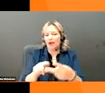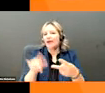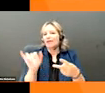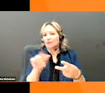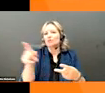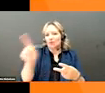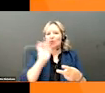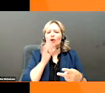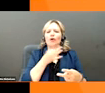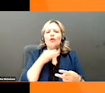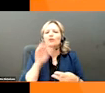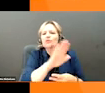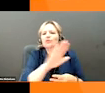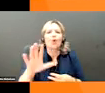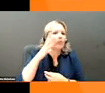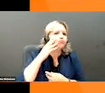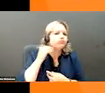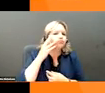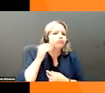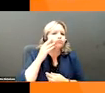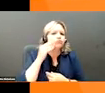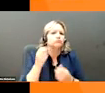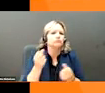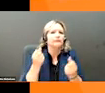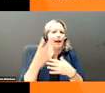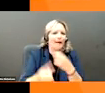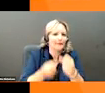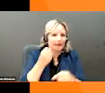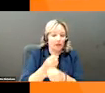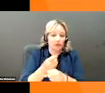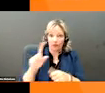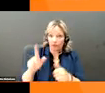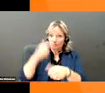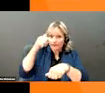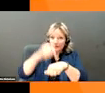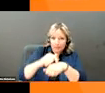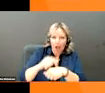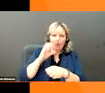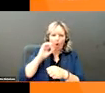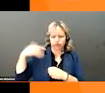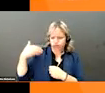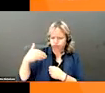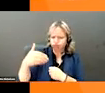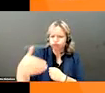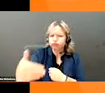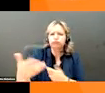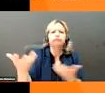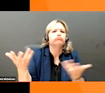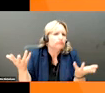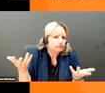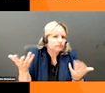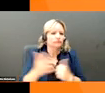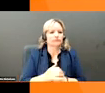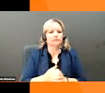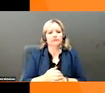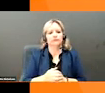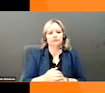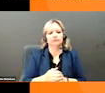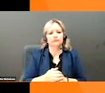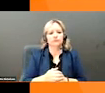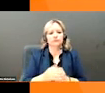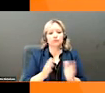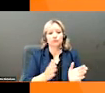you been doing this? Have you done this before? That sort of thing. And the approach, how are you